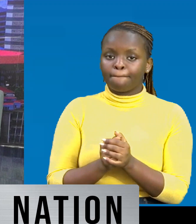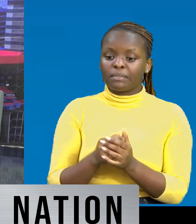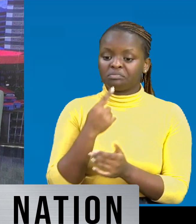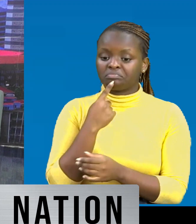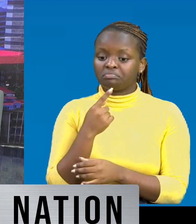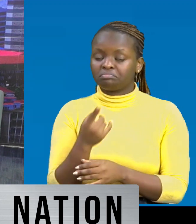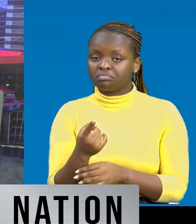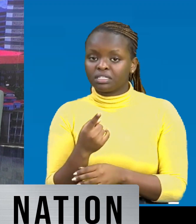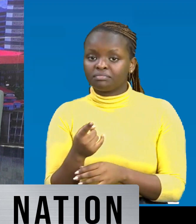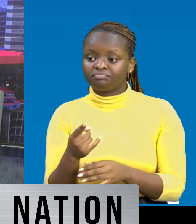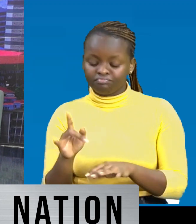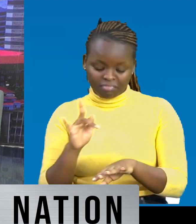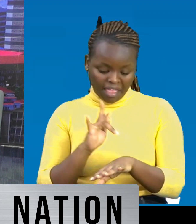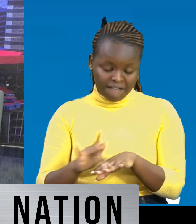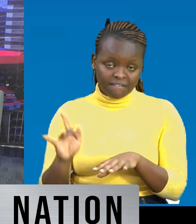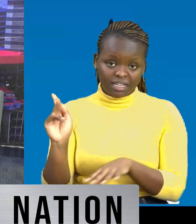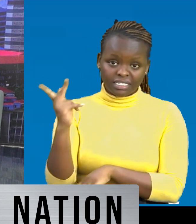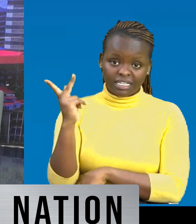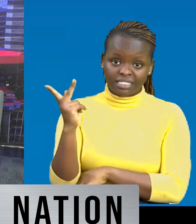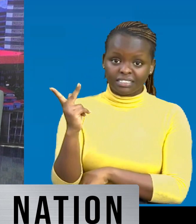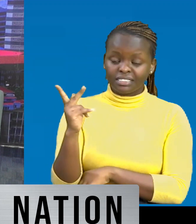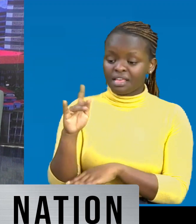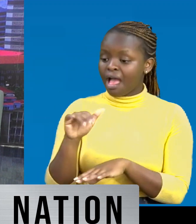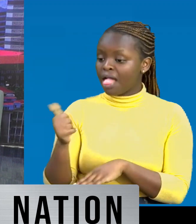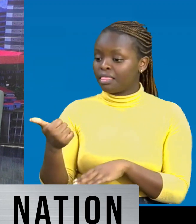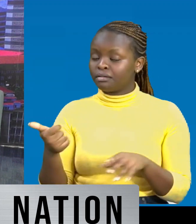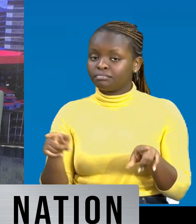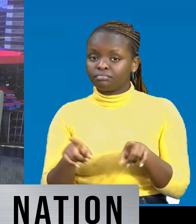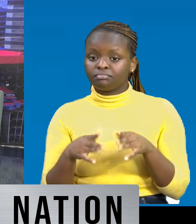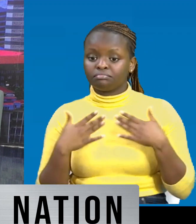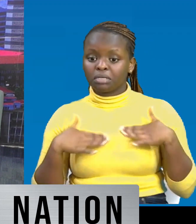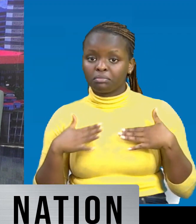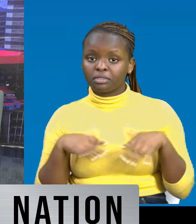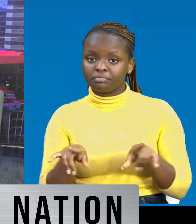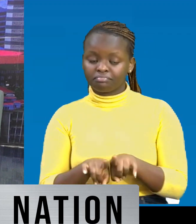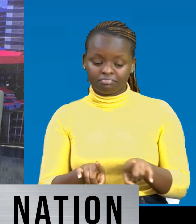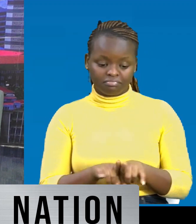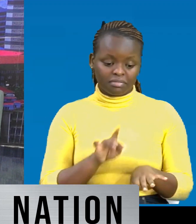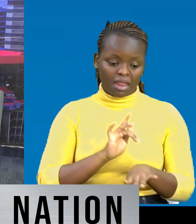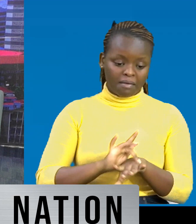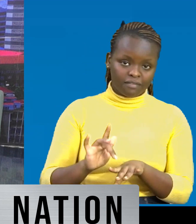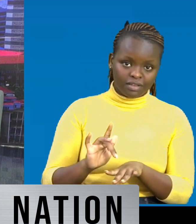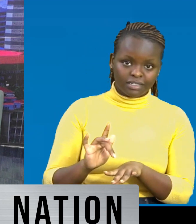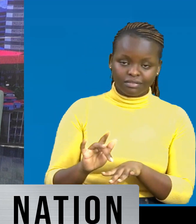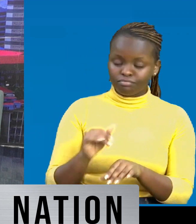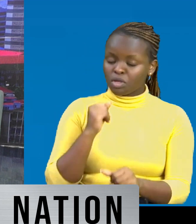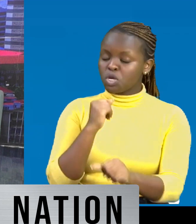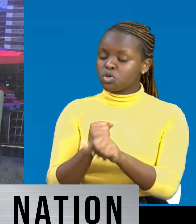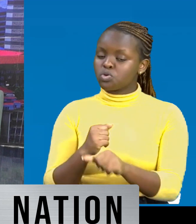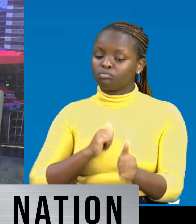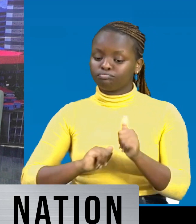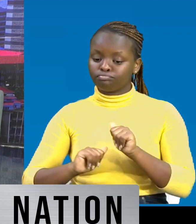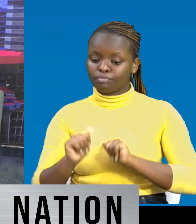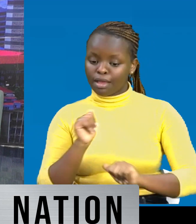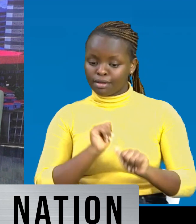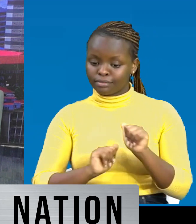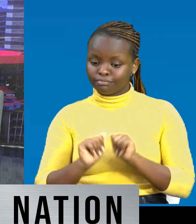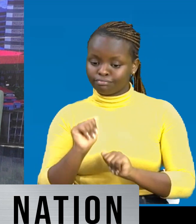that way and it's going to affect Kenyans and affect other people, it means that you are doing an act that is